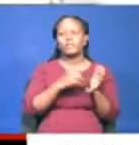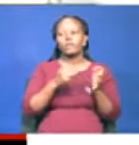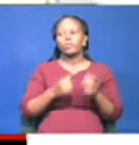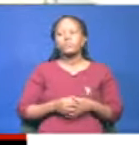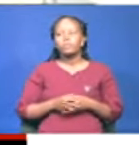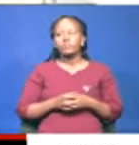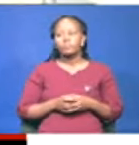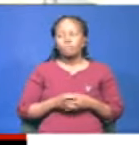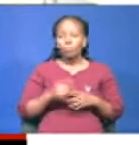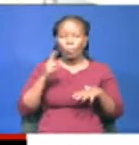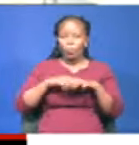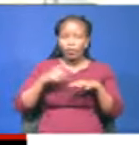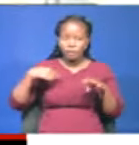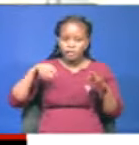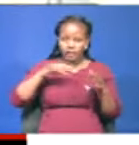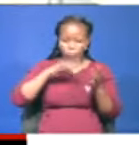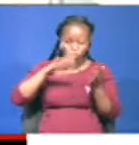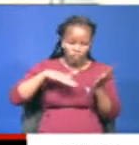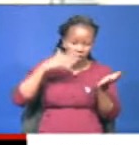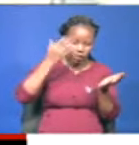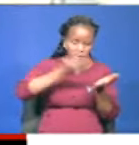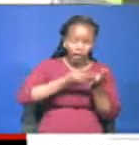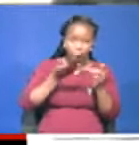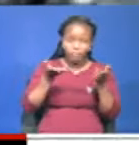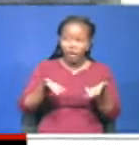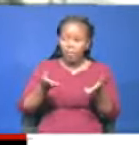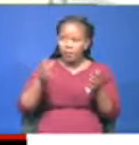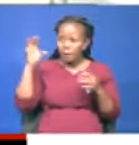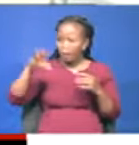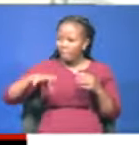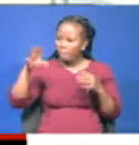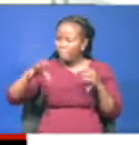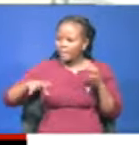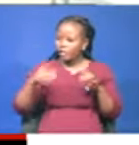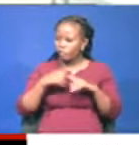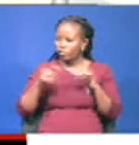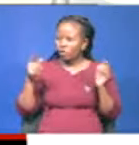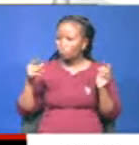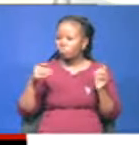Wakati tumefika hapa, hiyo Nissan ilikuwa inatoka na side ya Makutano.